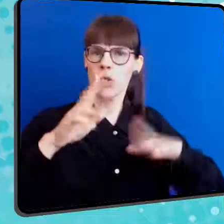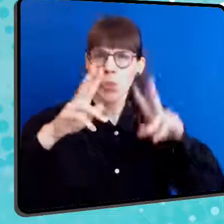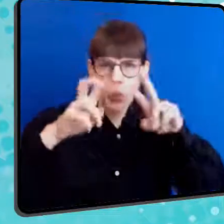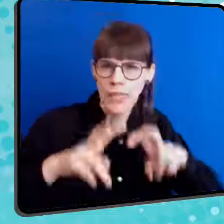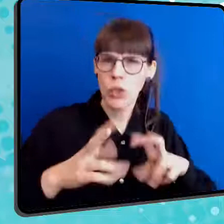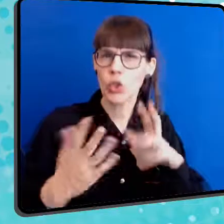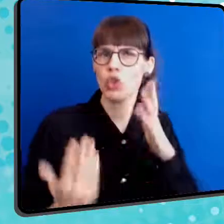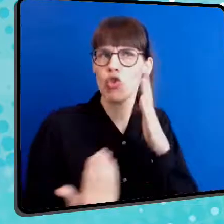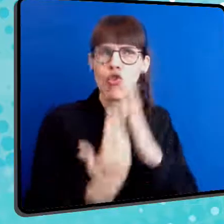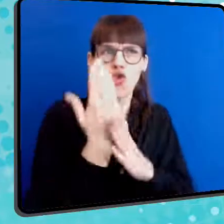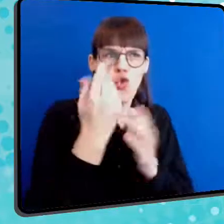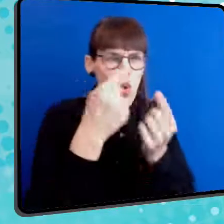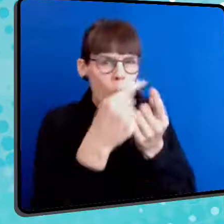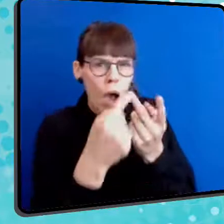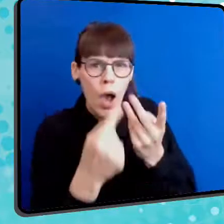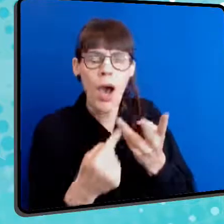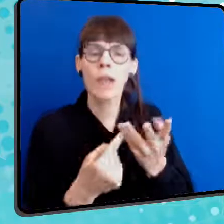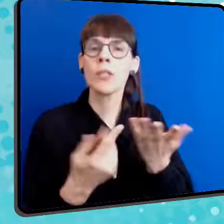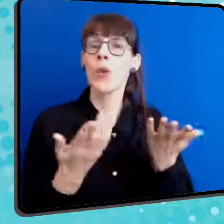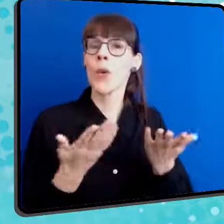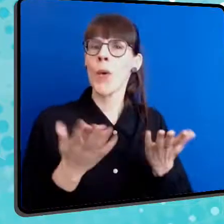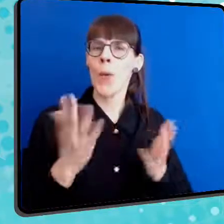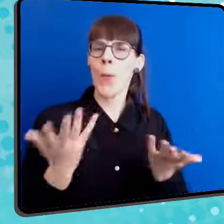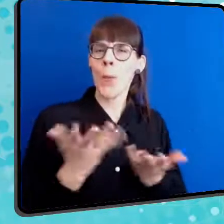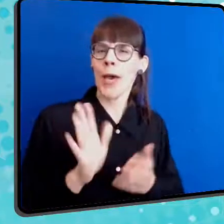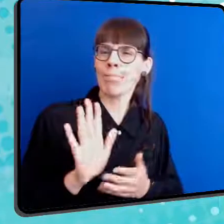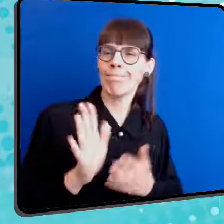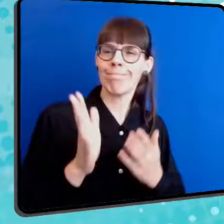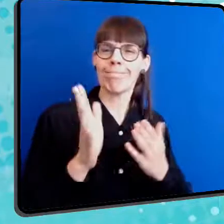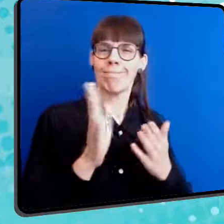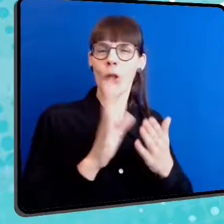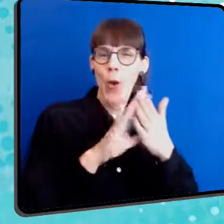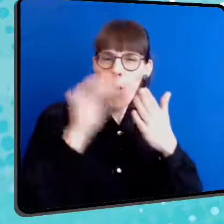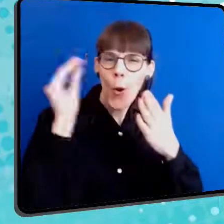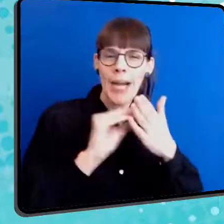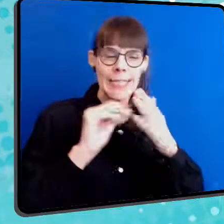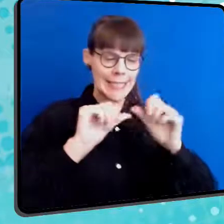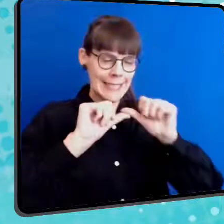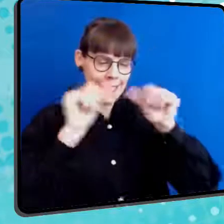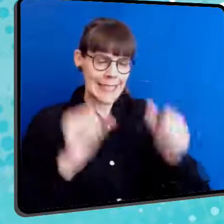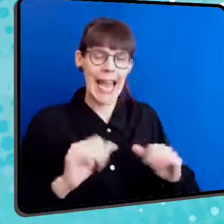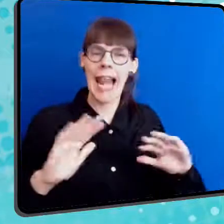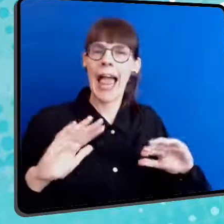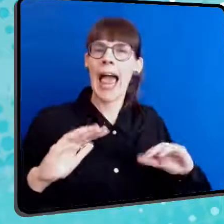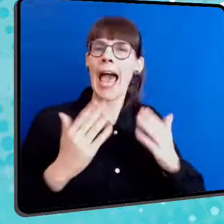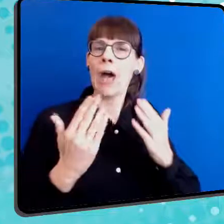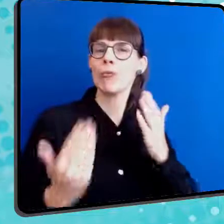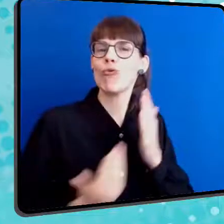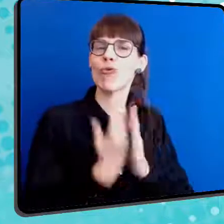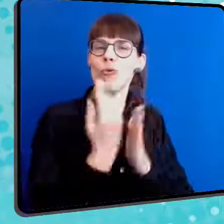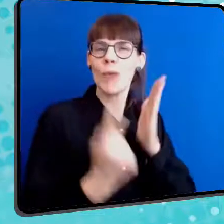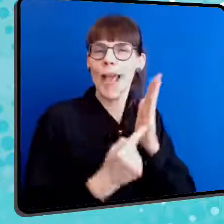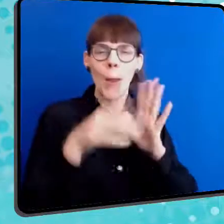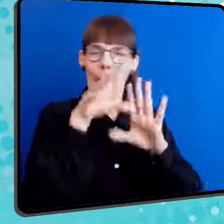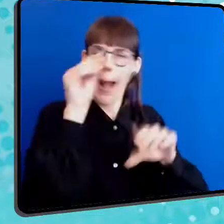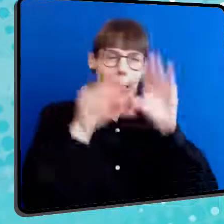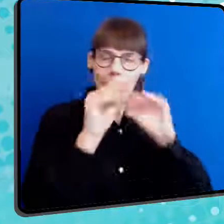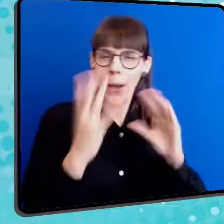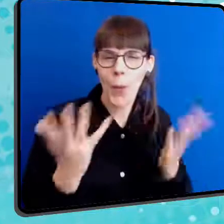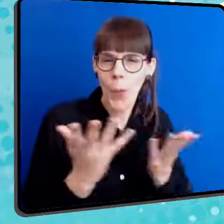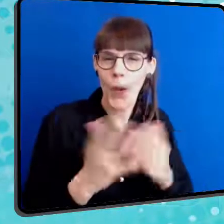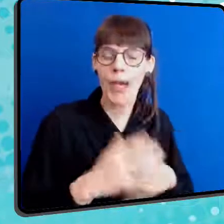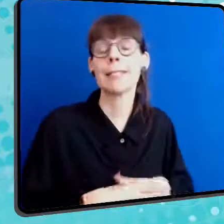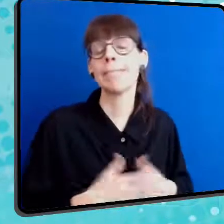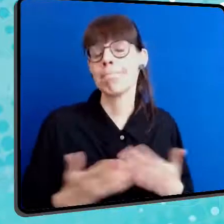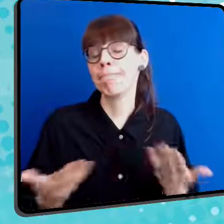if you're going to take on a new technology? Yeah, I mean, I think, definitely. I mean, to do any of this, you need to be a